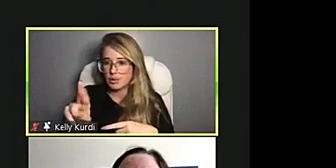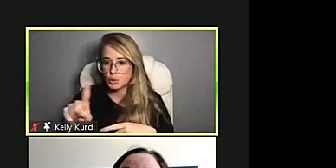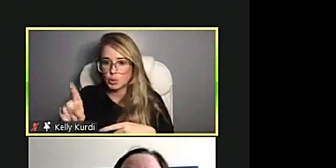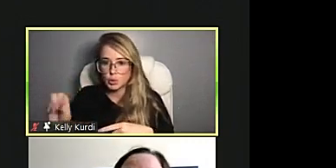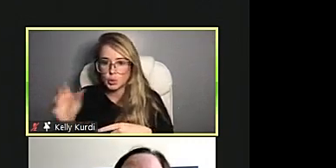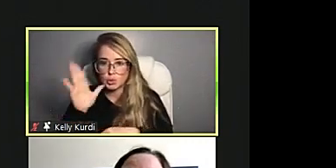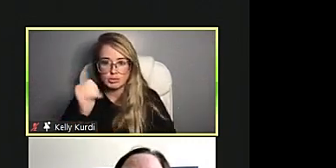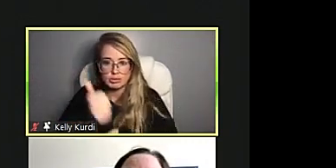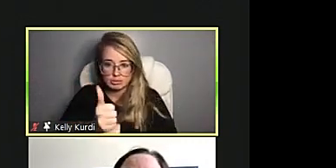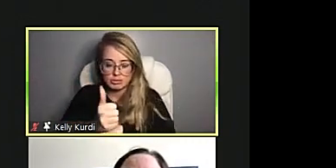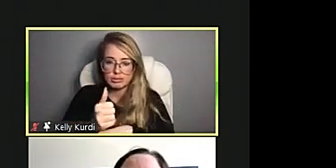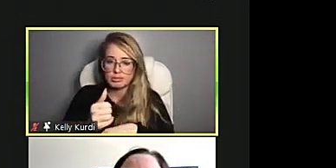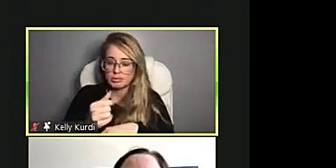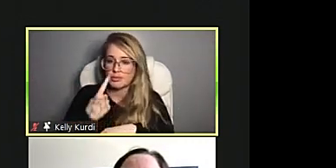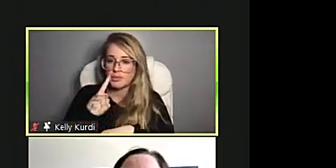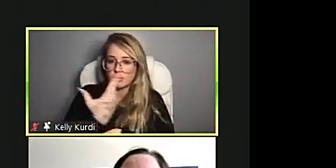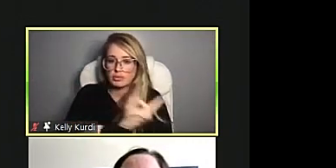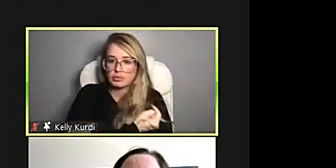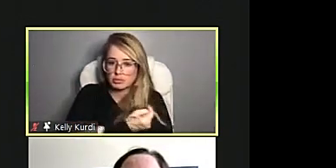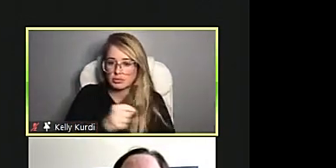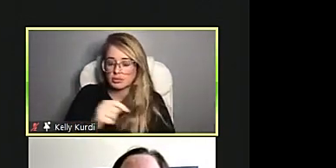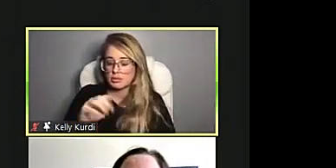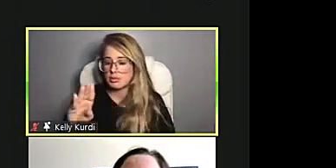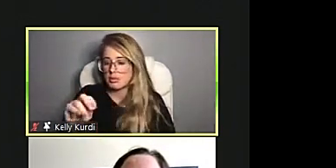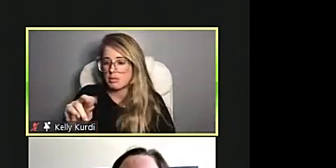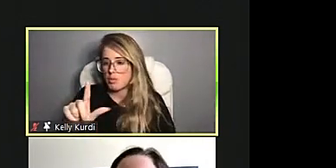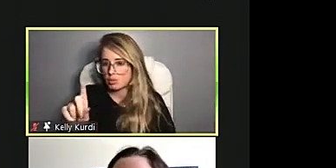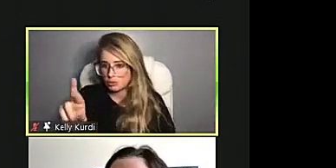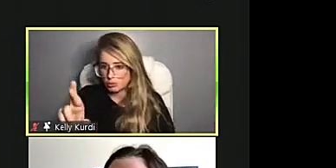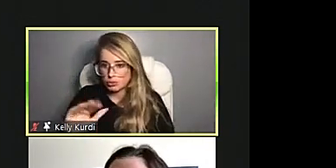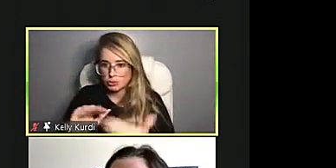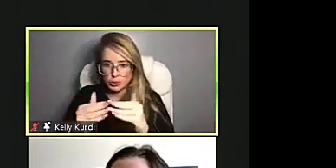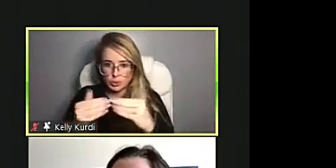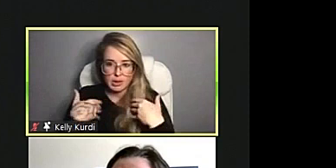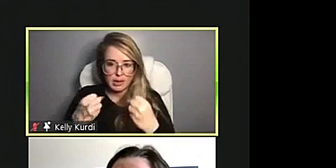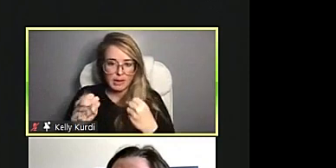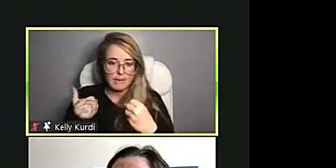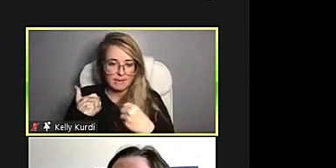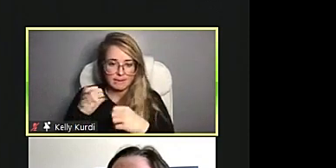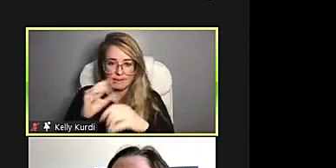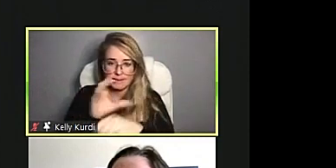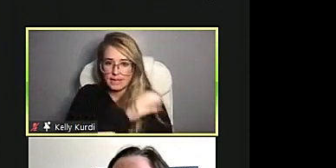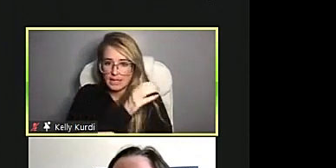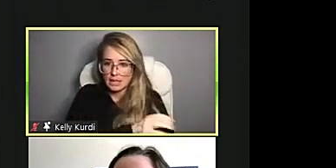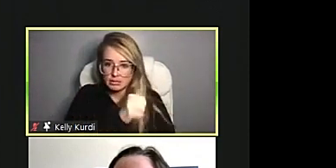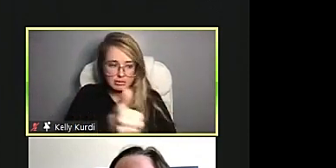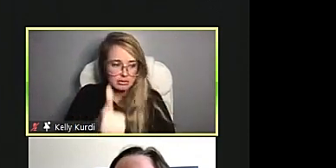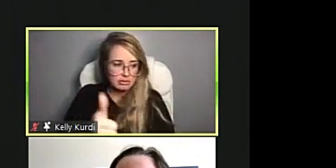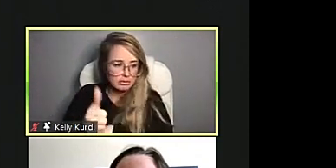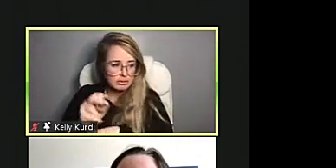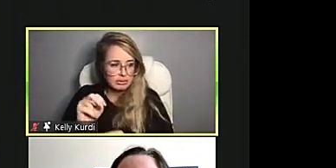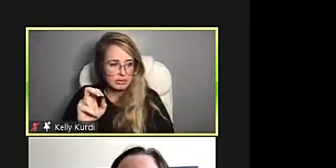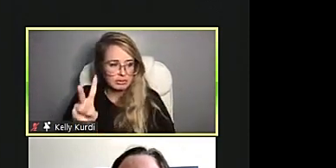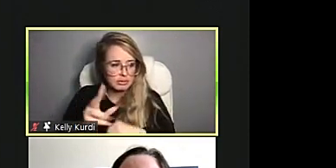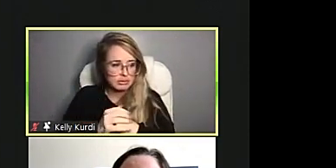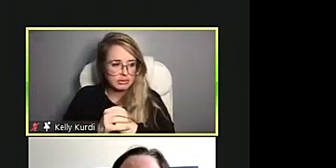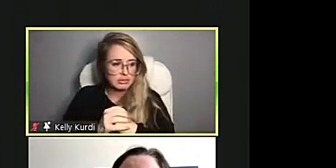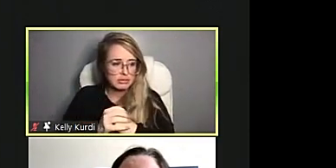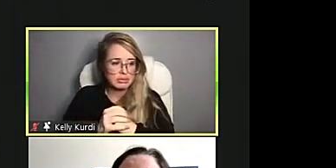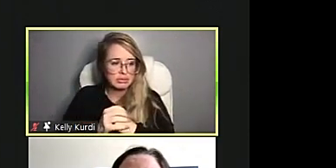clinic. Boulder Community Health, you can see they're set up for some clinics in November, as well as the Rocky Mountain Hospital for